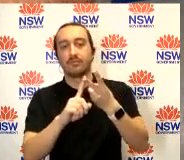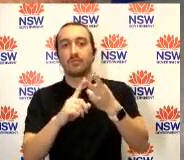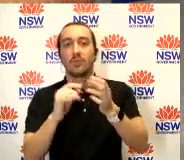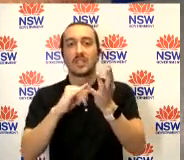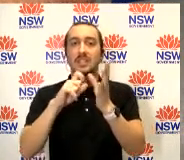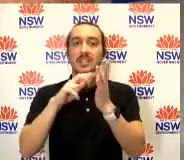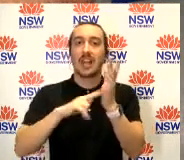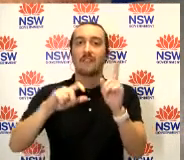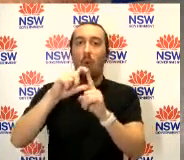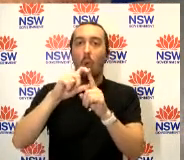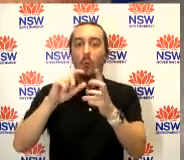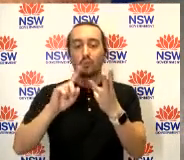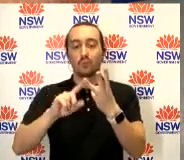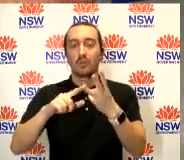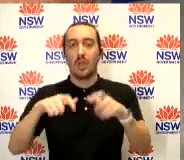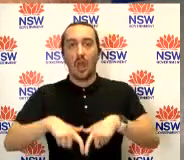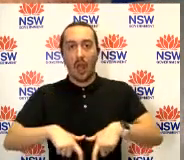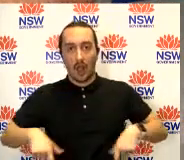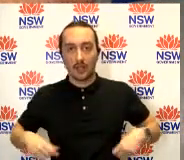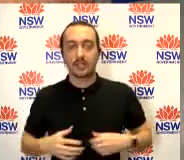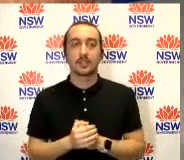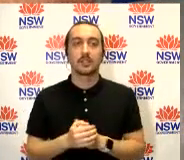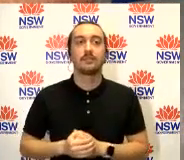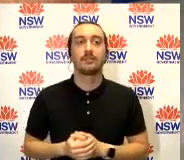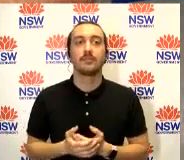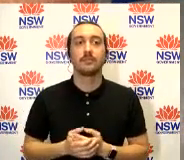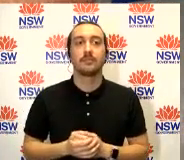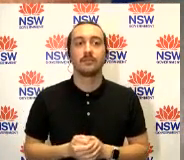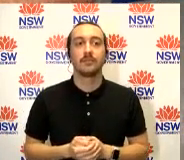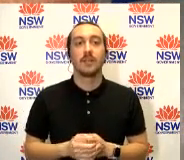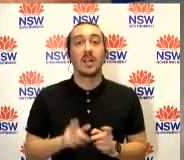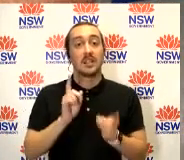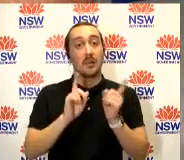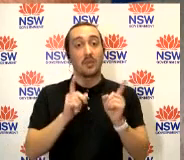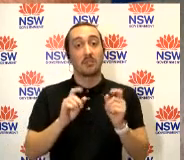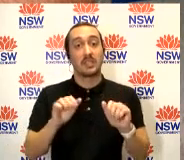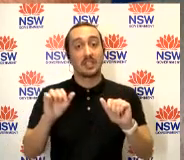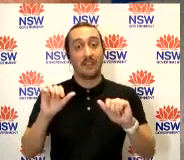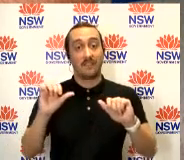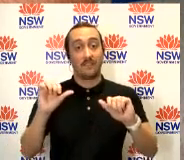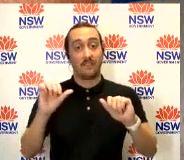use the equipment that they're using. So it really hasn't trained them for their job.